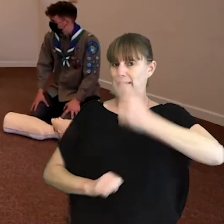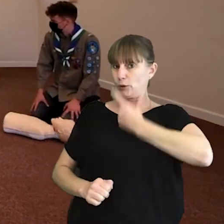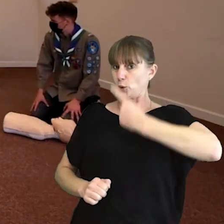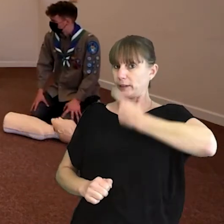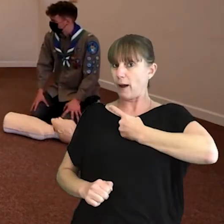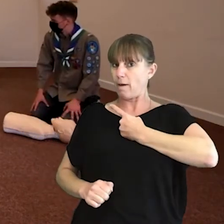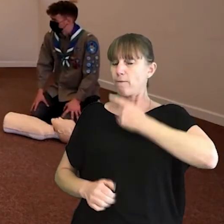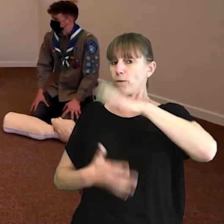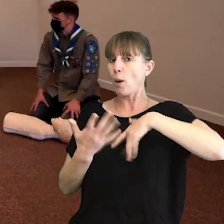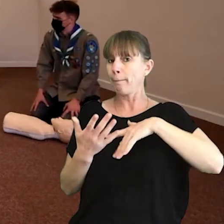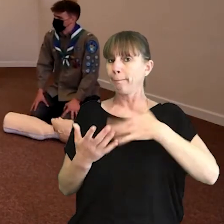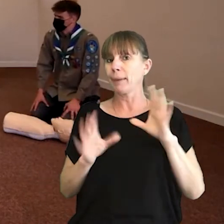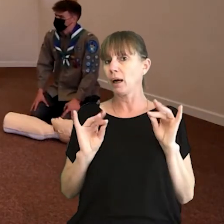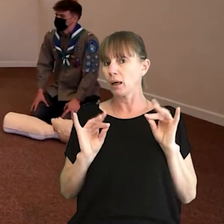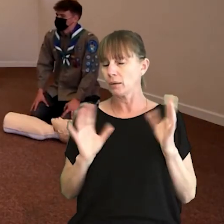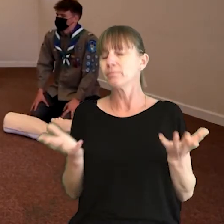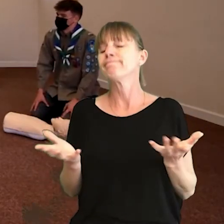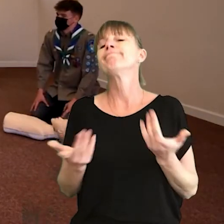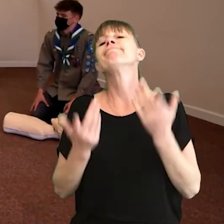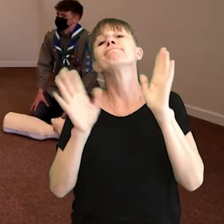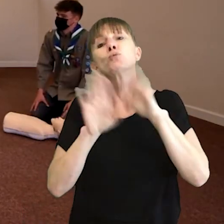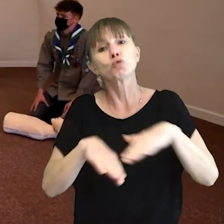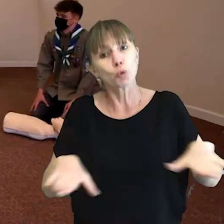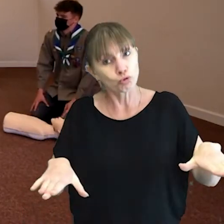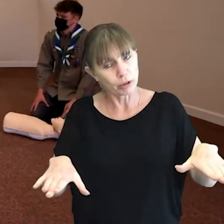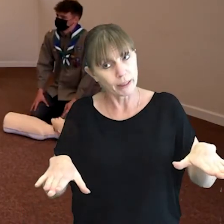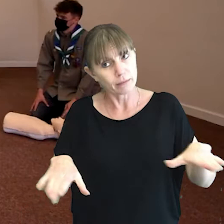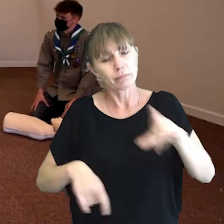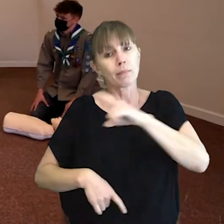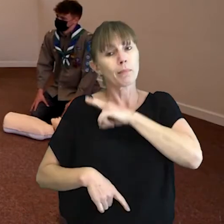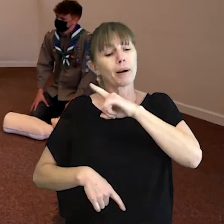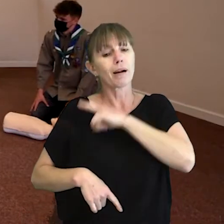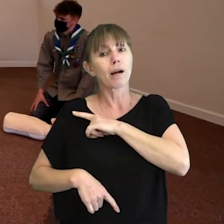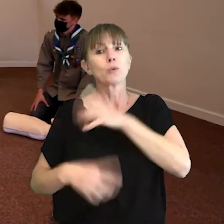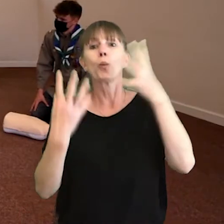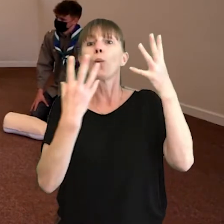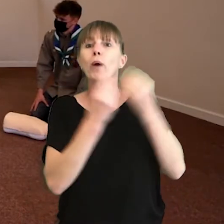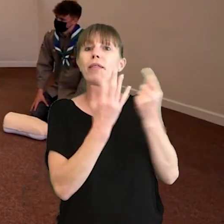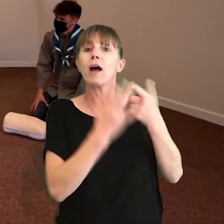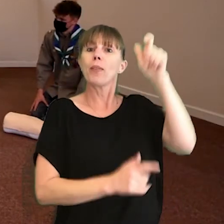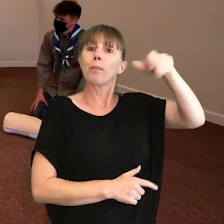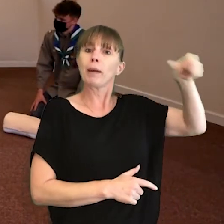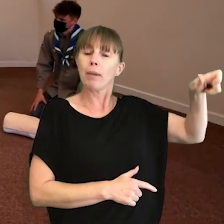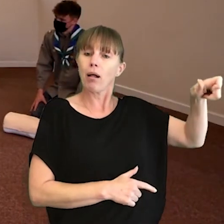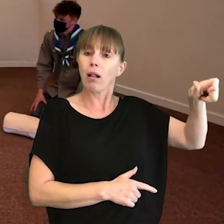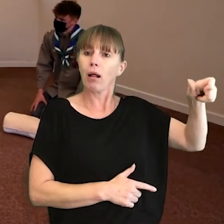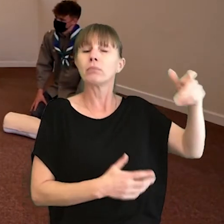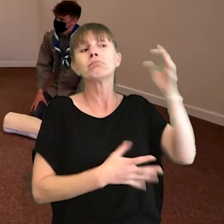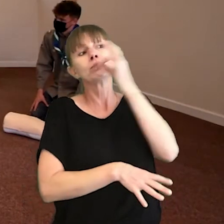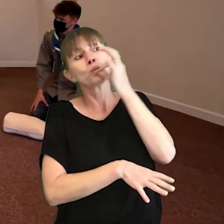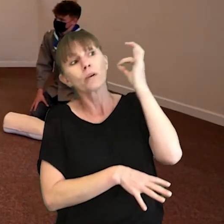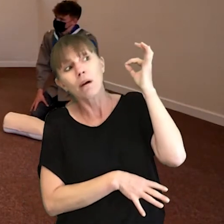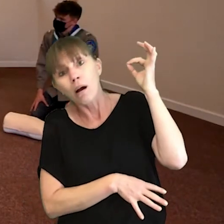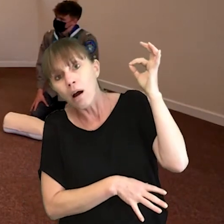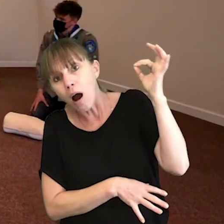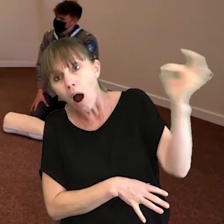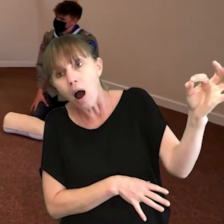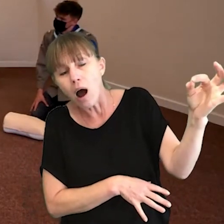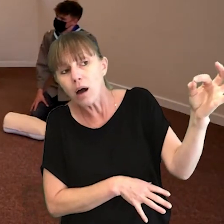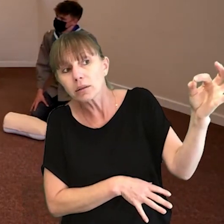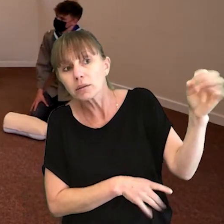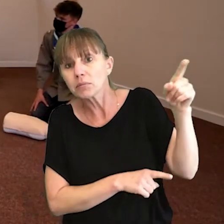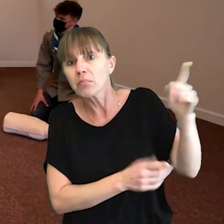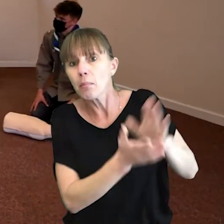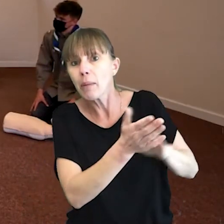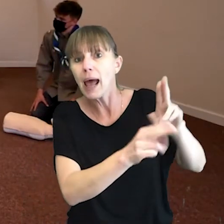everybody. What, with the children, because they're coming with somebody, could we ask the